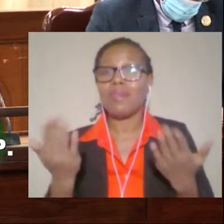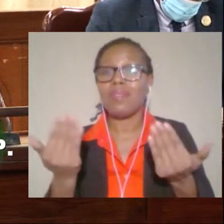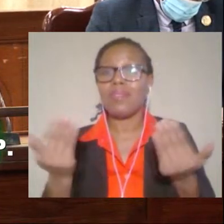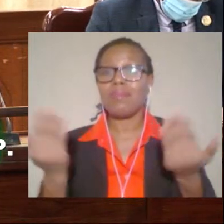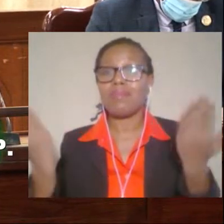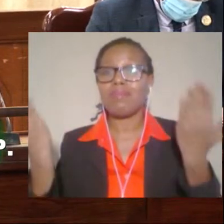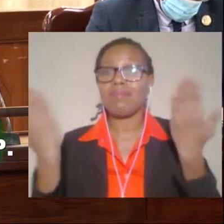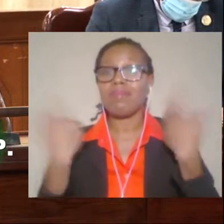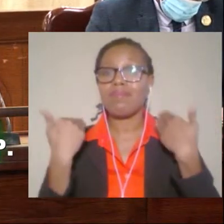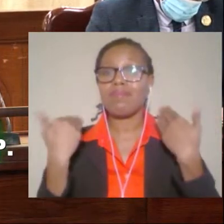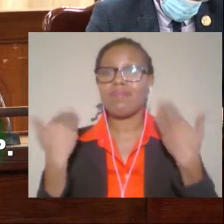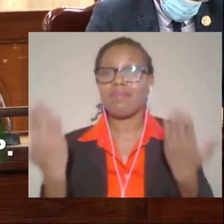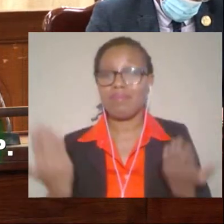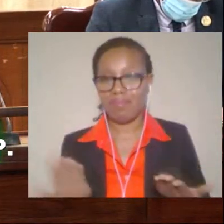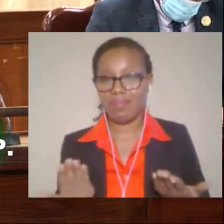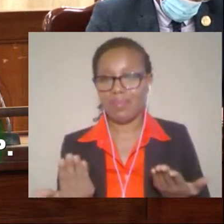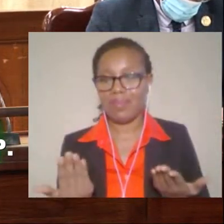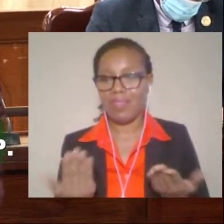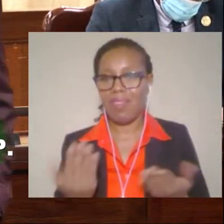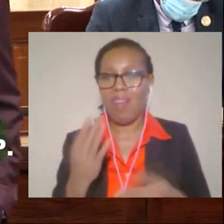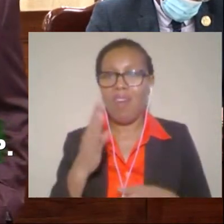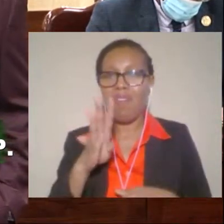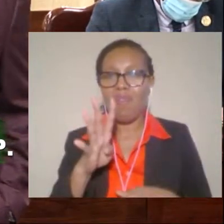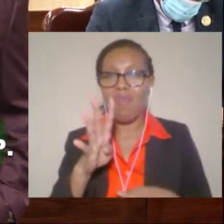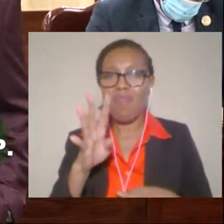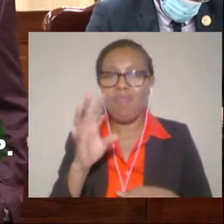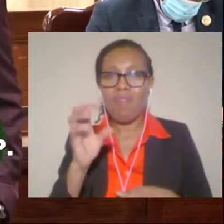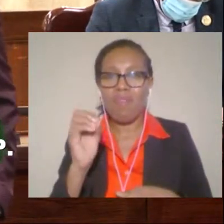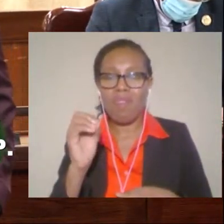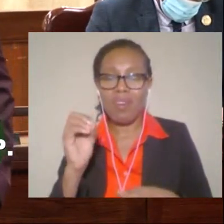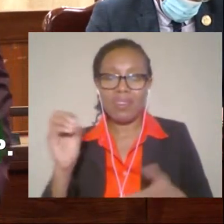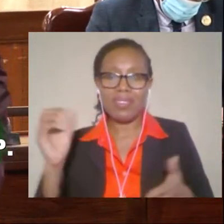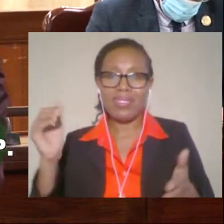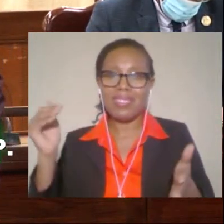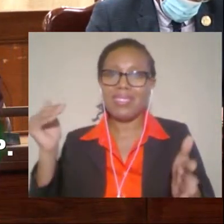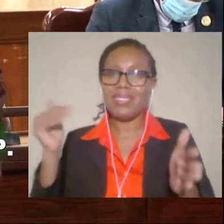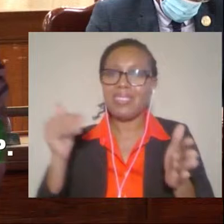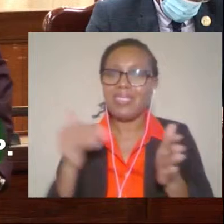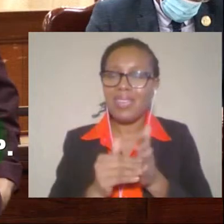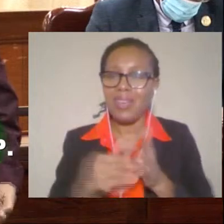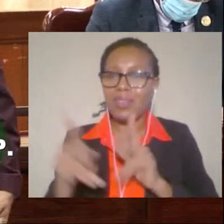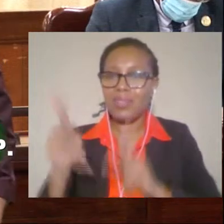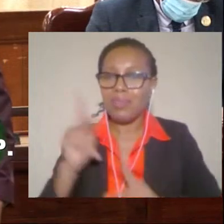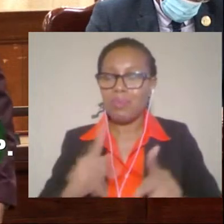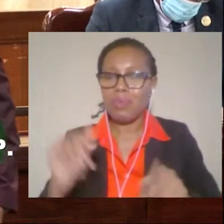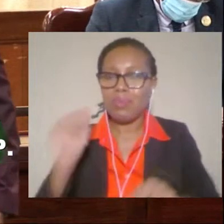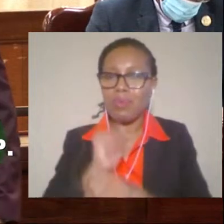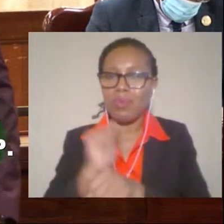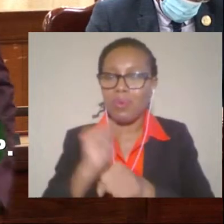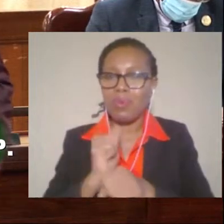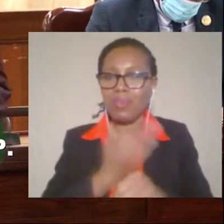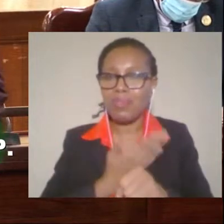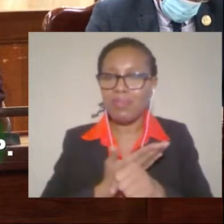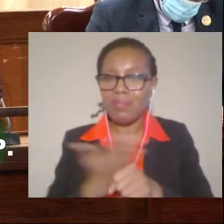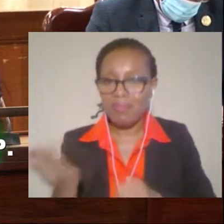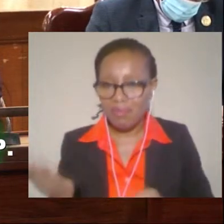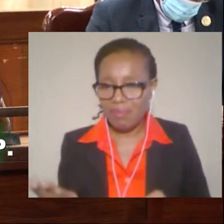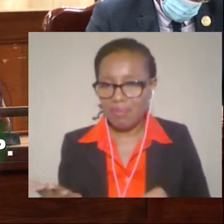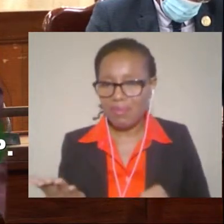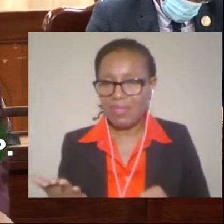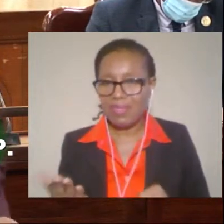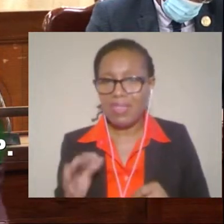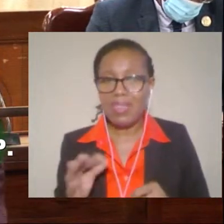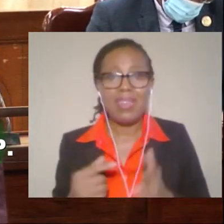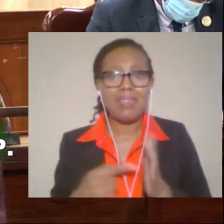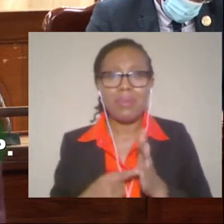with 40,000 plus people losing their jobs, especially in one sector or related to one sector in